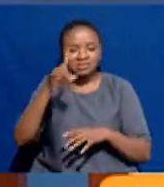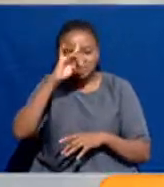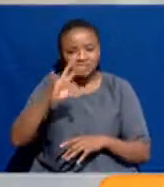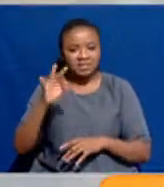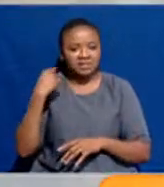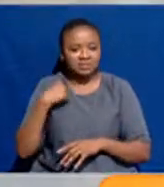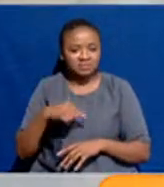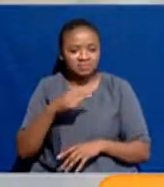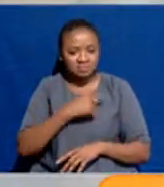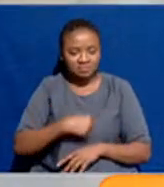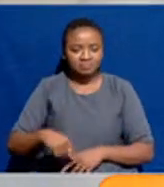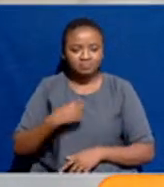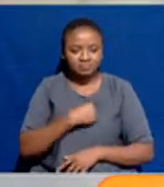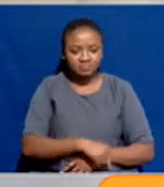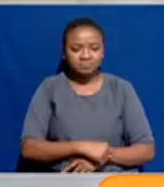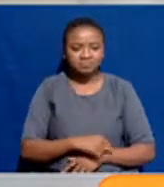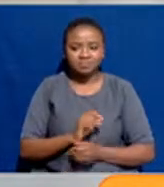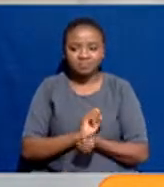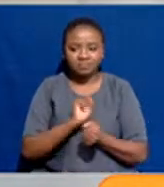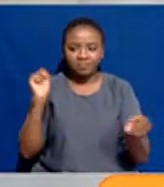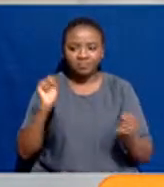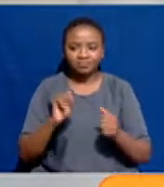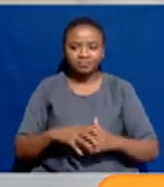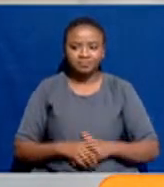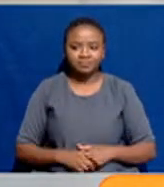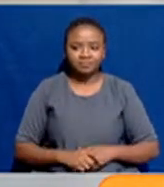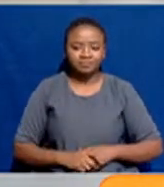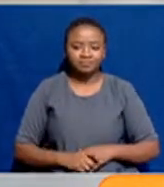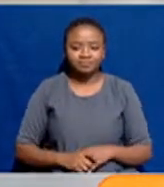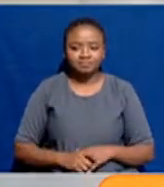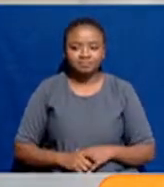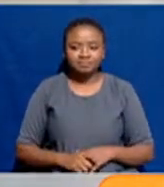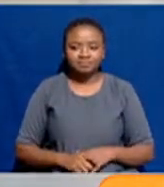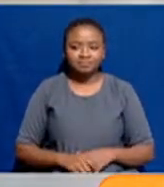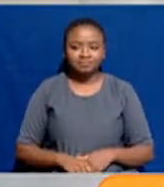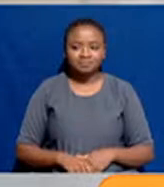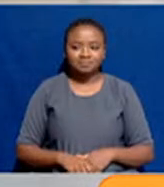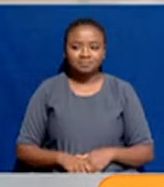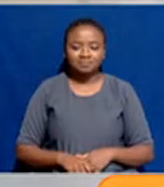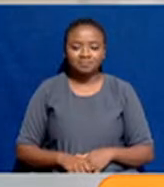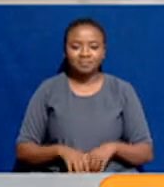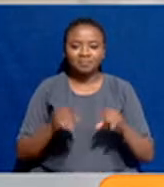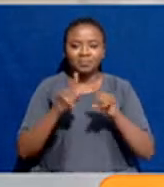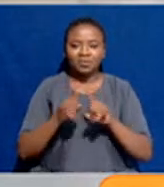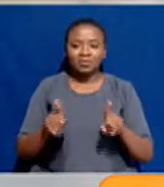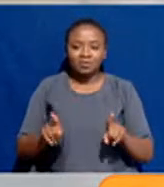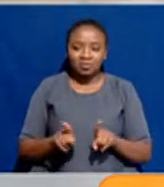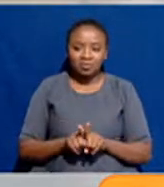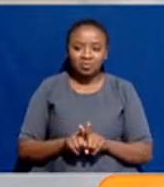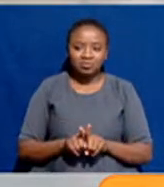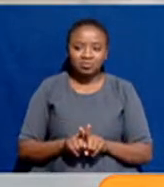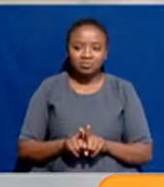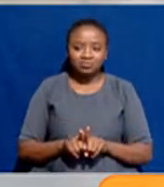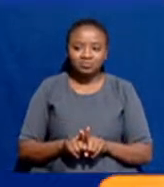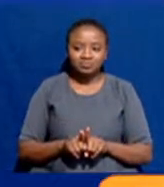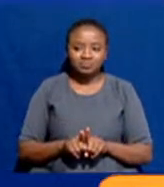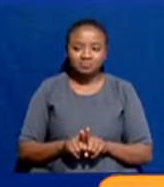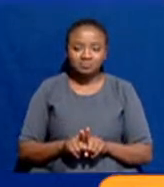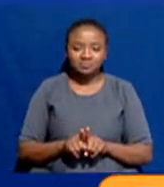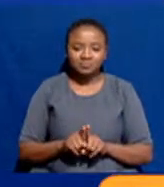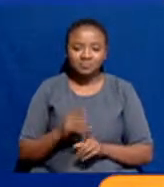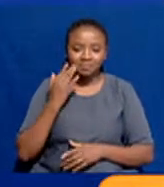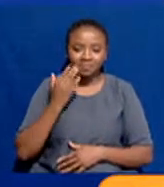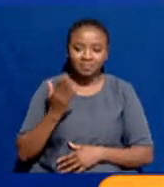Foster Mac Comeo says, Mwangi, I admire your courage and patriotism, my brother. Nataka kuwa